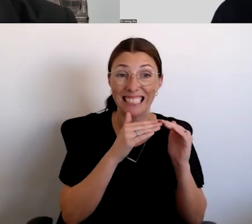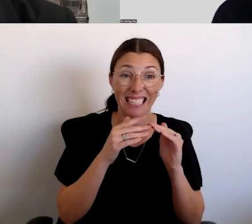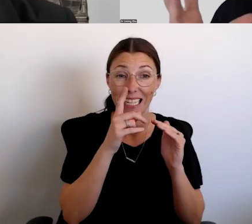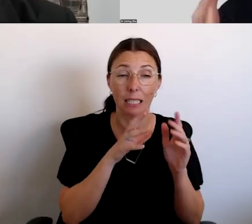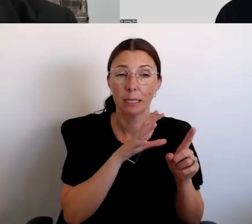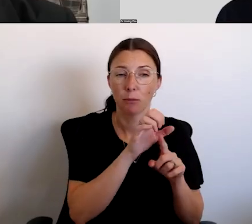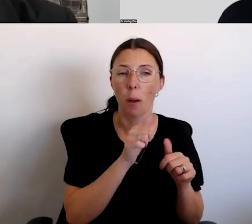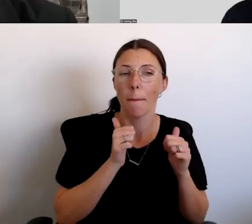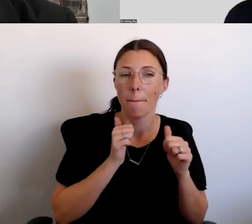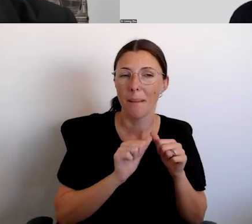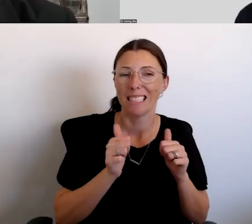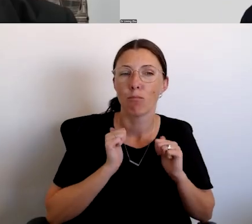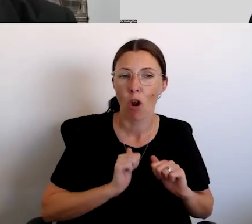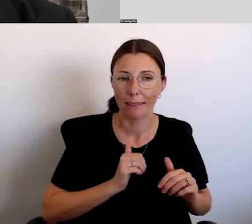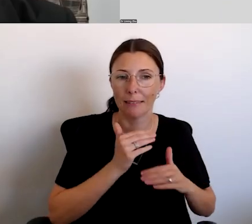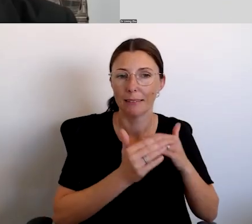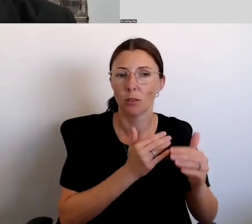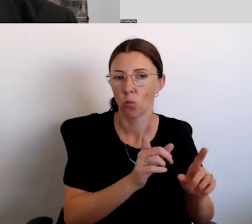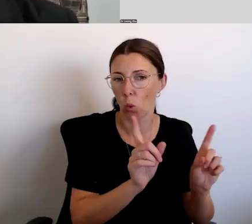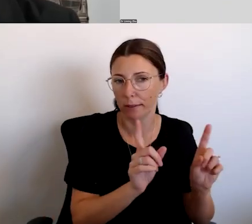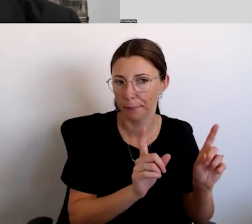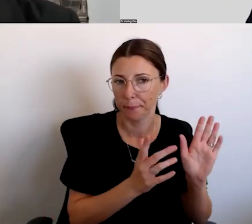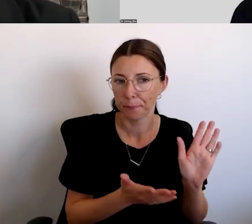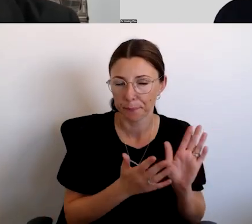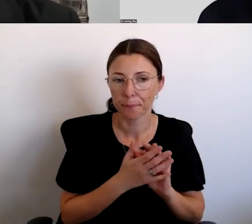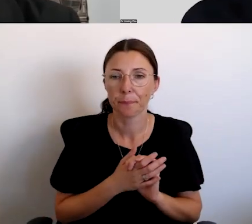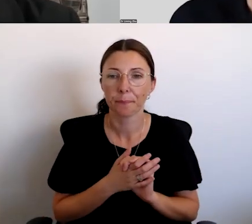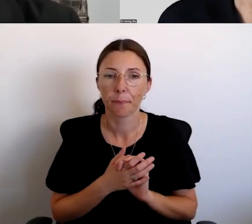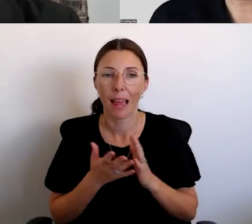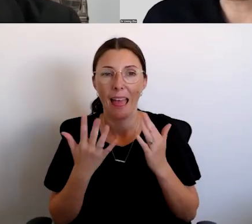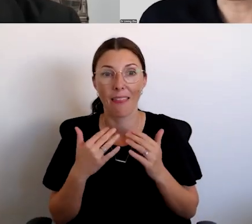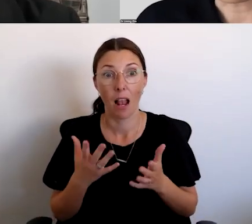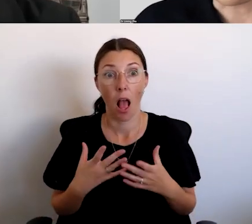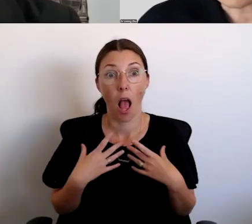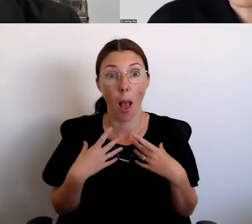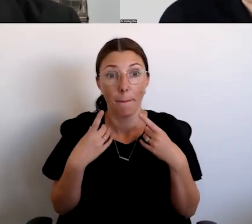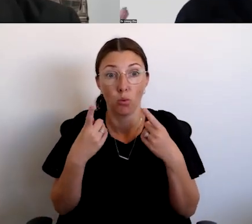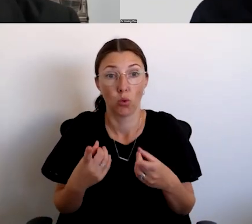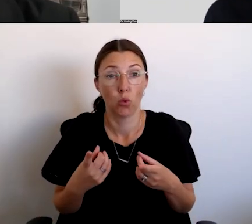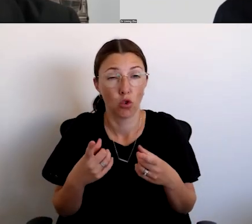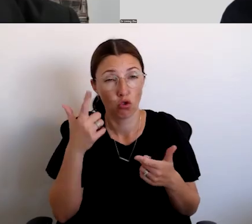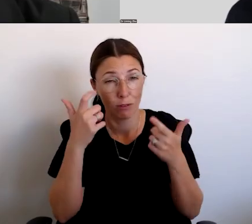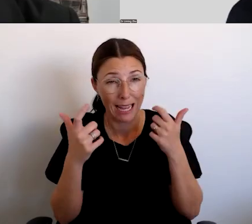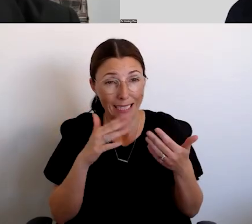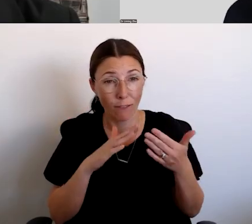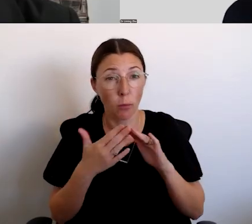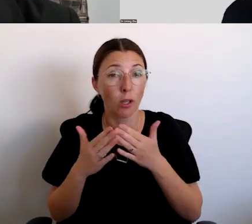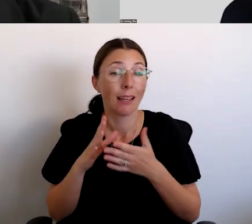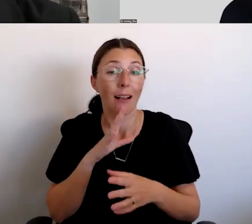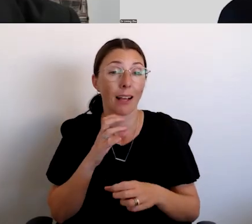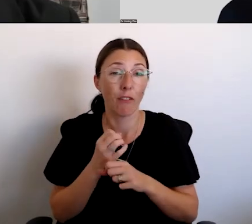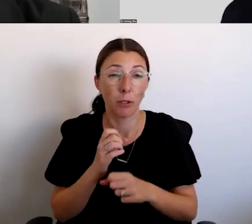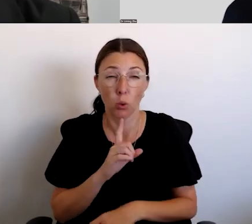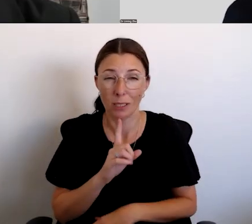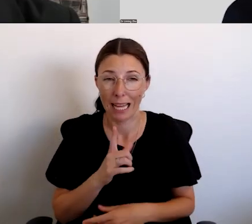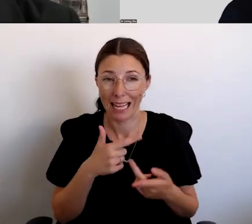science is science. What's the best practice is the best practice. It's up to the stakeholders, to the creative community and the government to say whether some